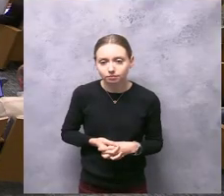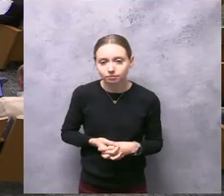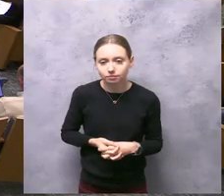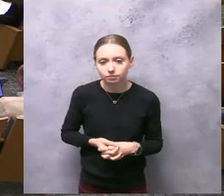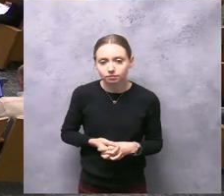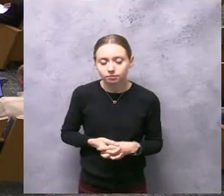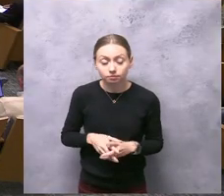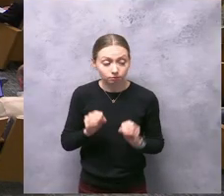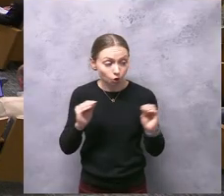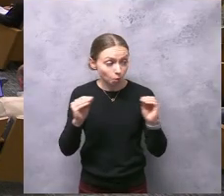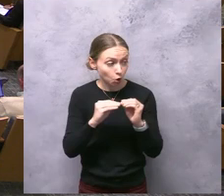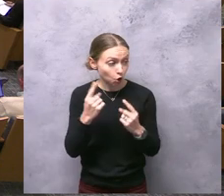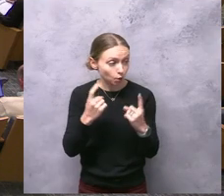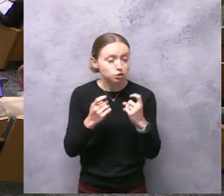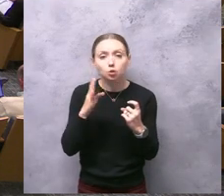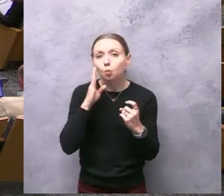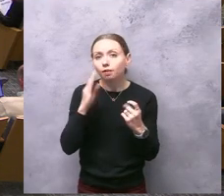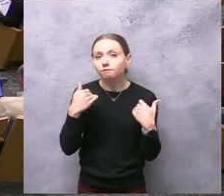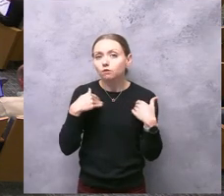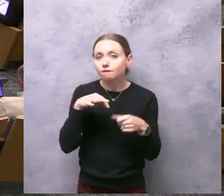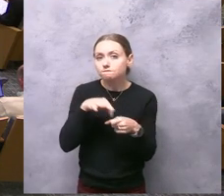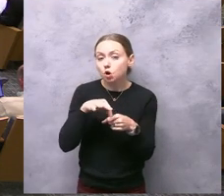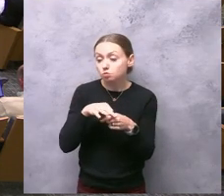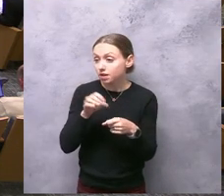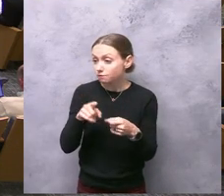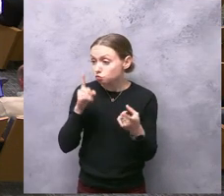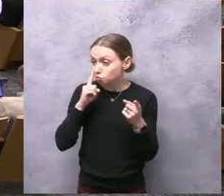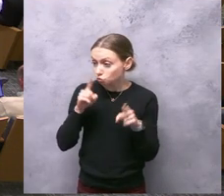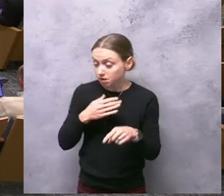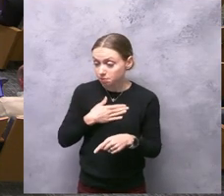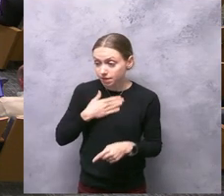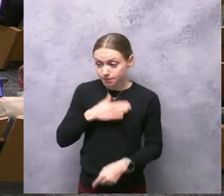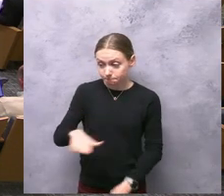Seeing no more questions, we'll now take a vote. All in favor, please signify by raising your right hand.